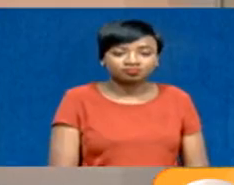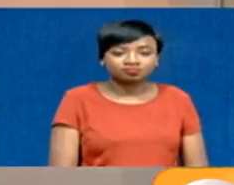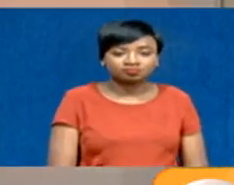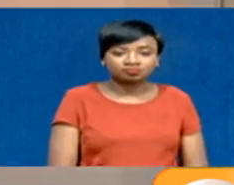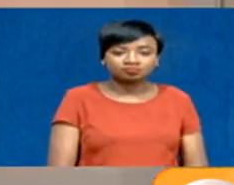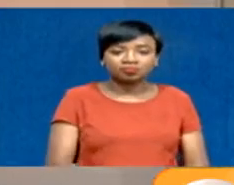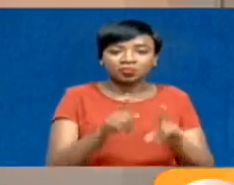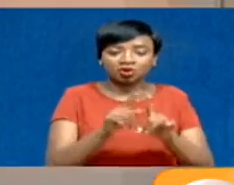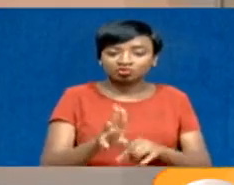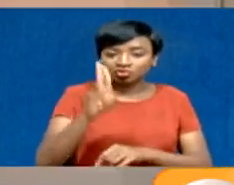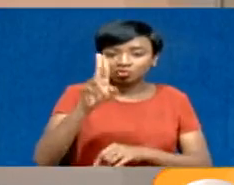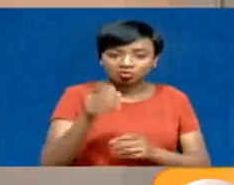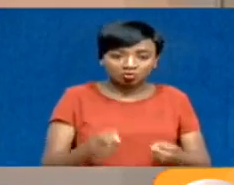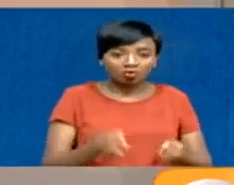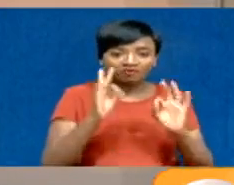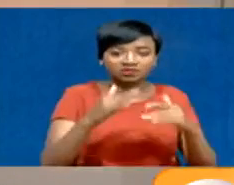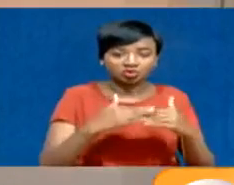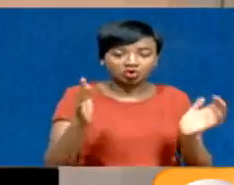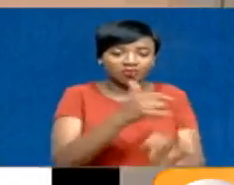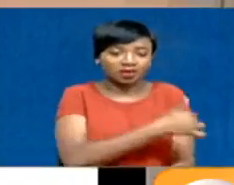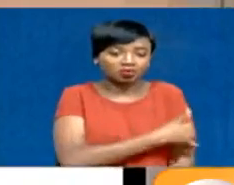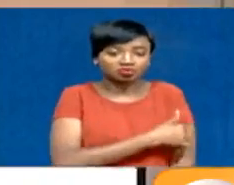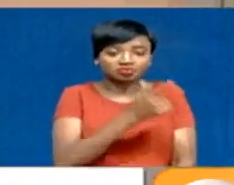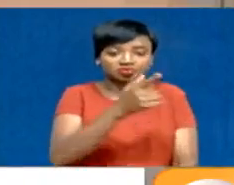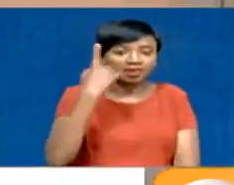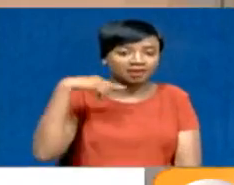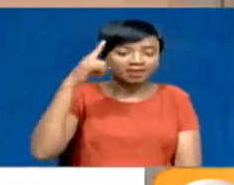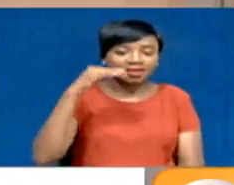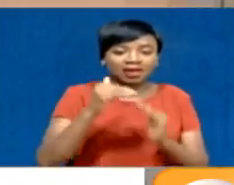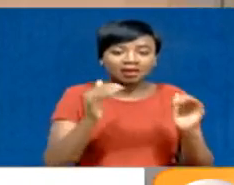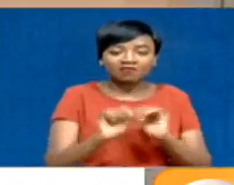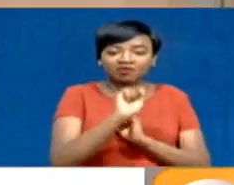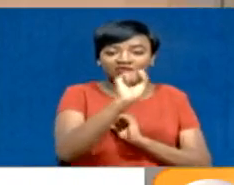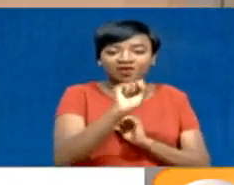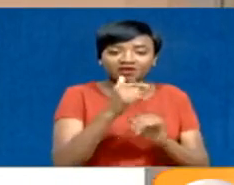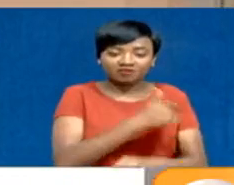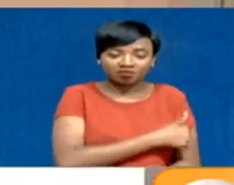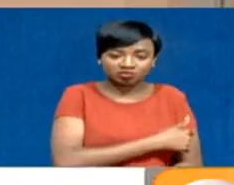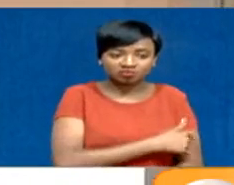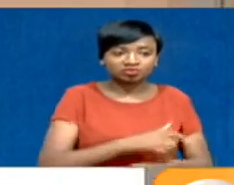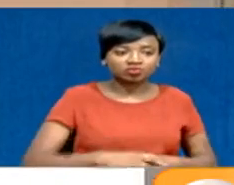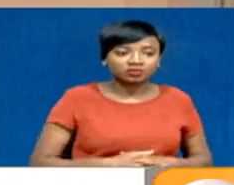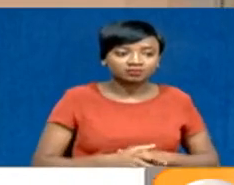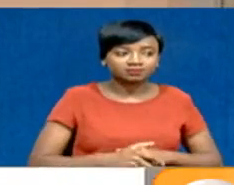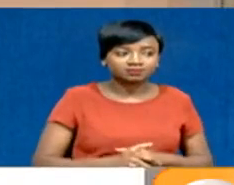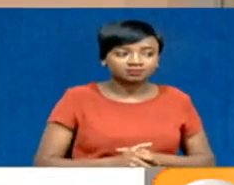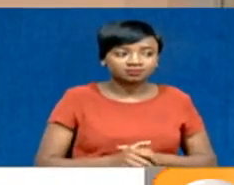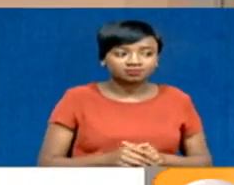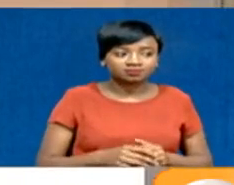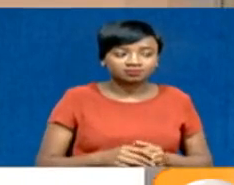President Uhuru Kenyatta officially opened the newly upgraded Mathare Korogocho Level 5 Hospital, which